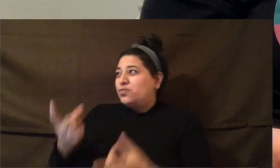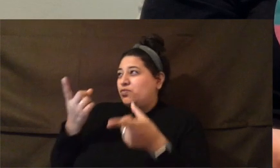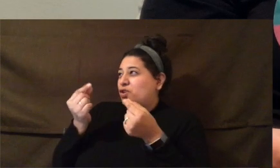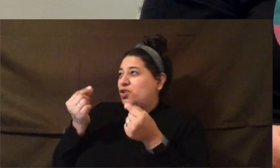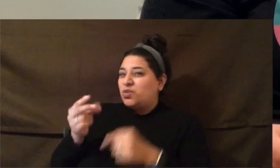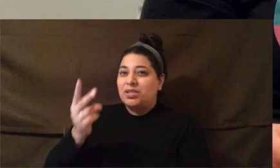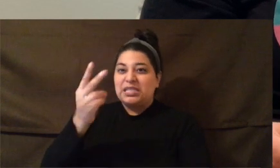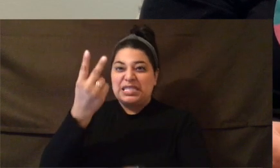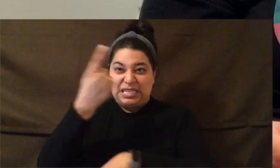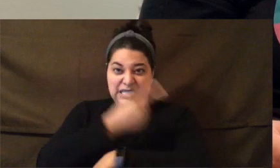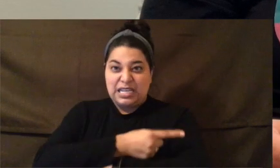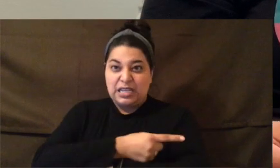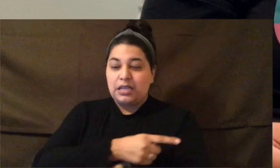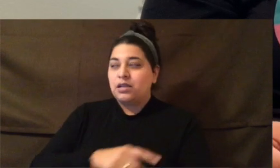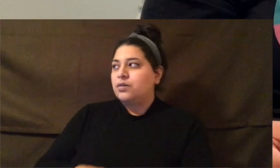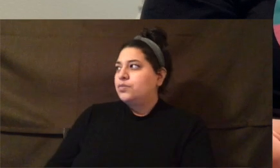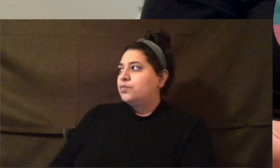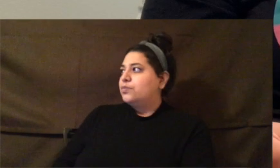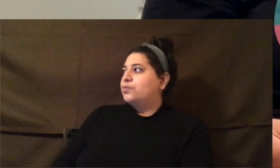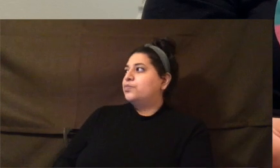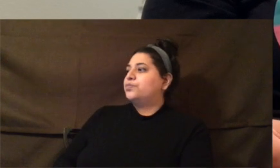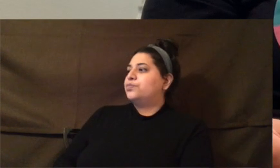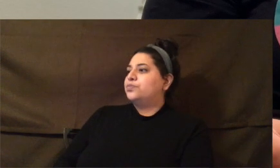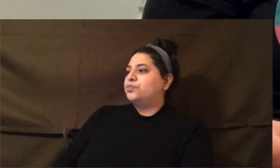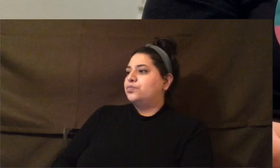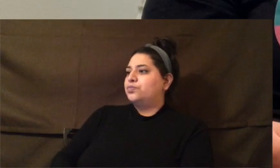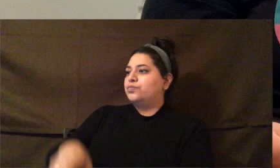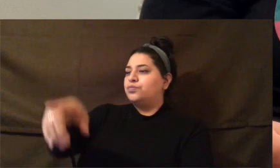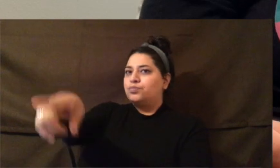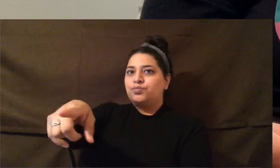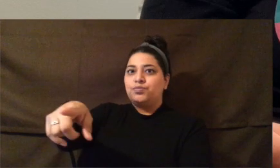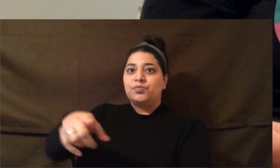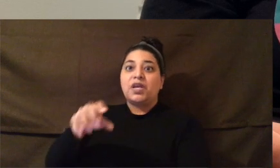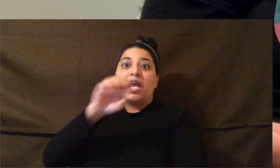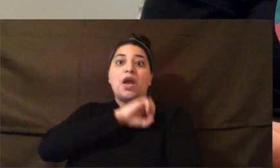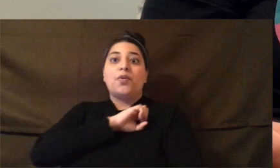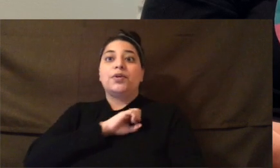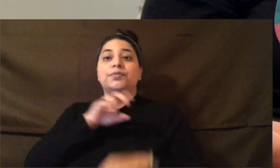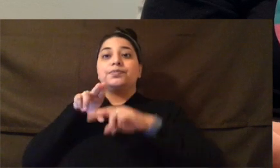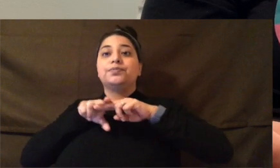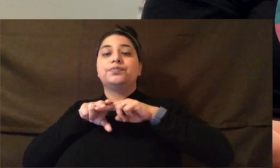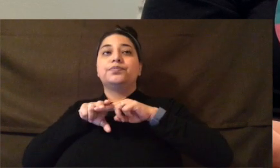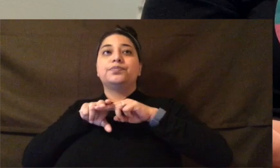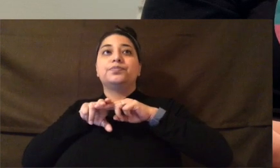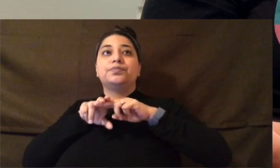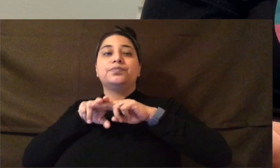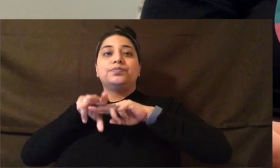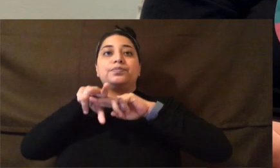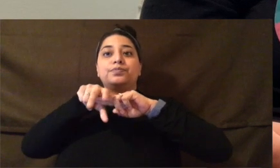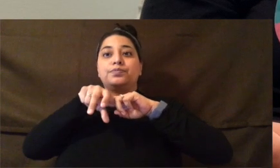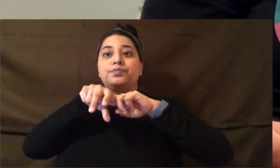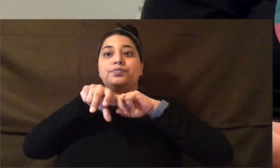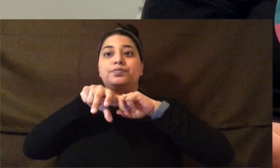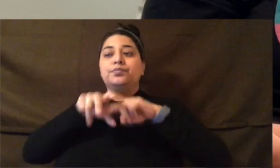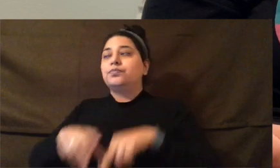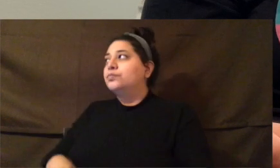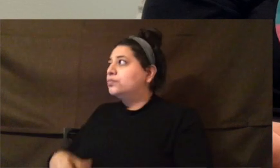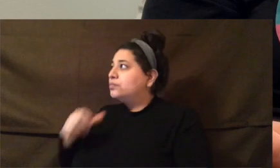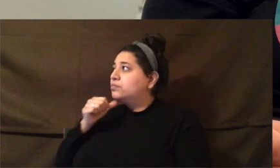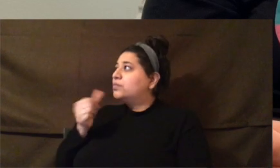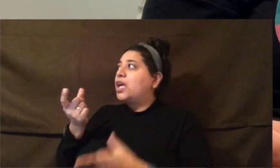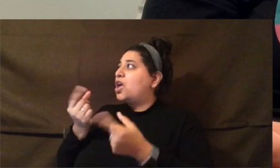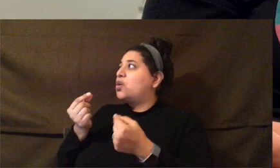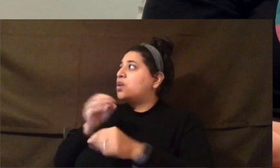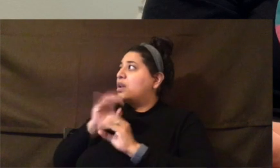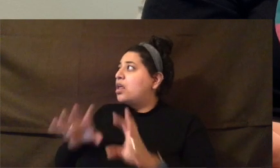on their second day at sea. He pointed to Edward, who was sitting on a deck chair with his long legs stretched in front of him. "He doesn't do